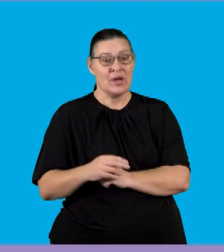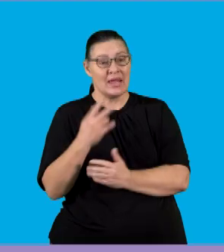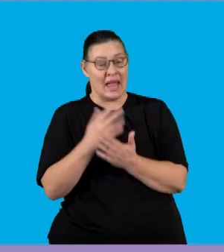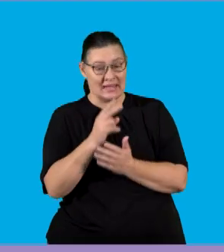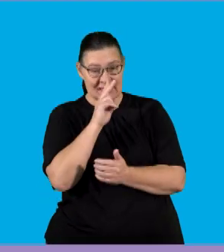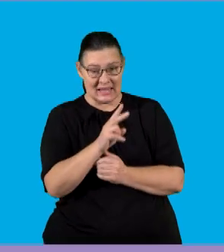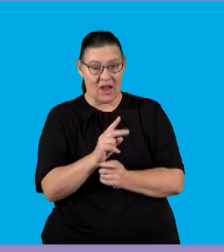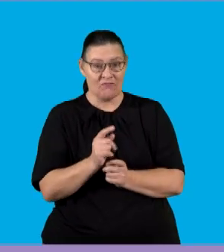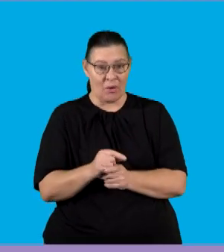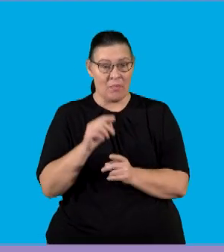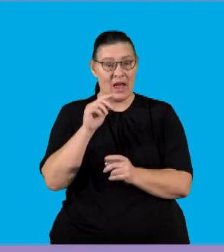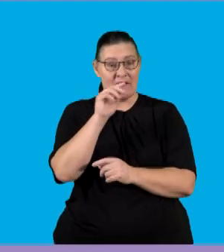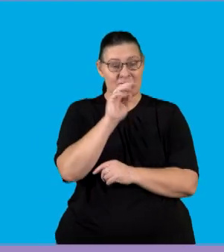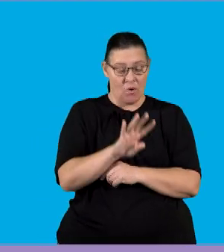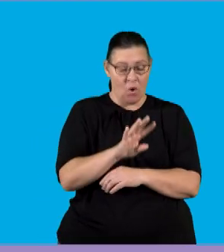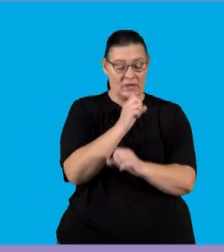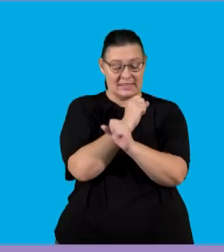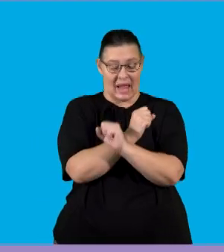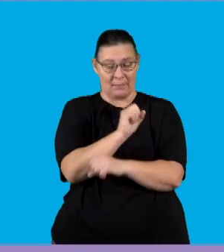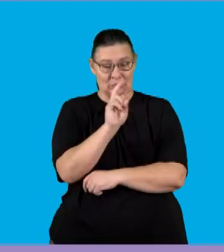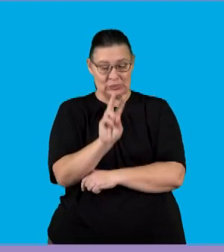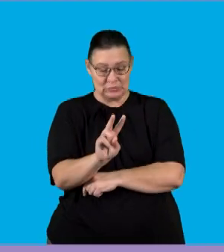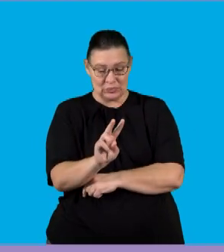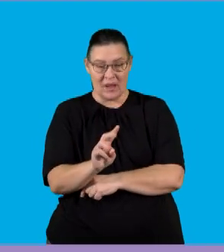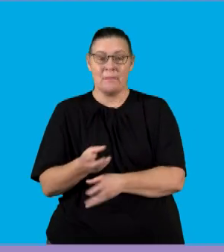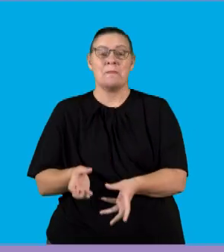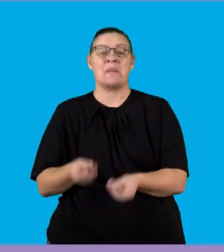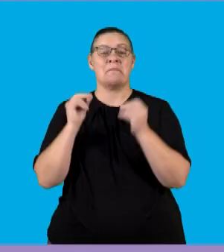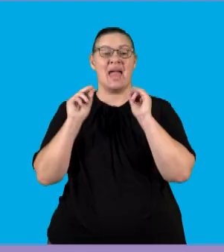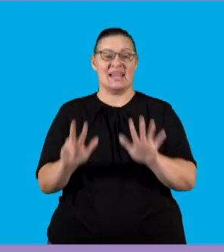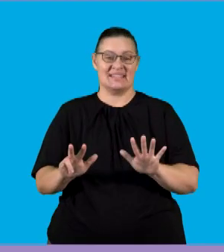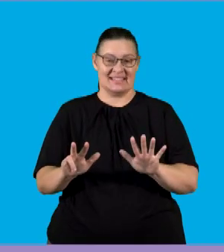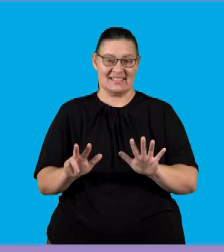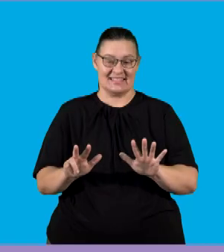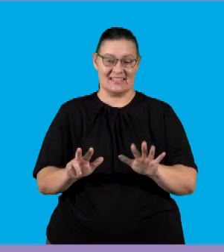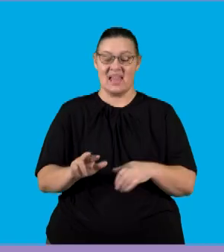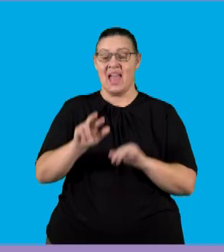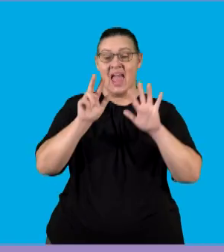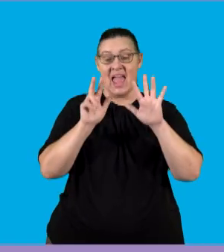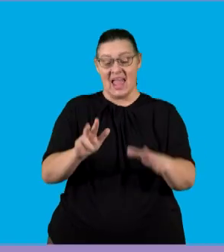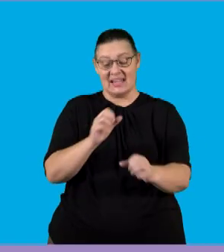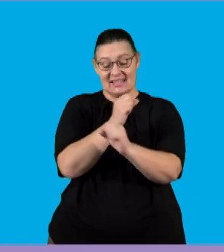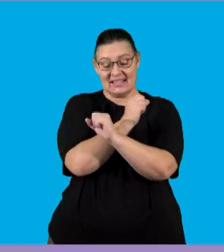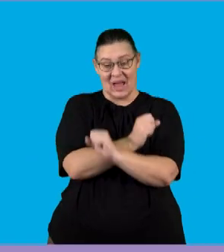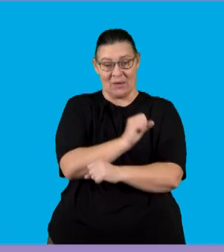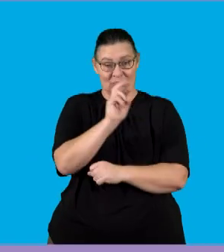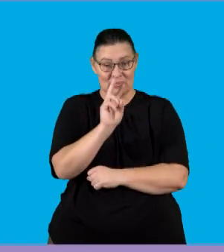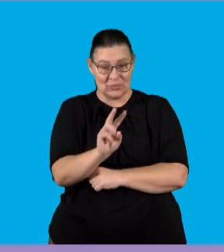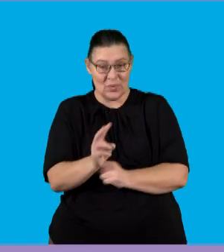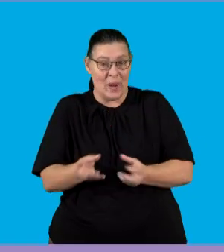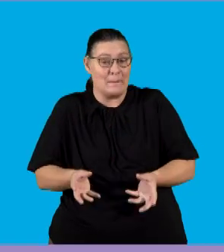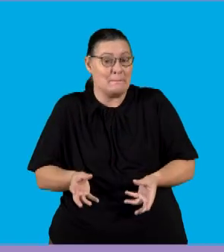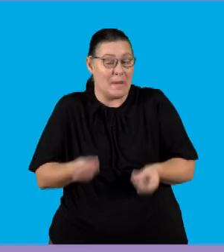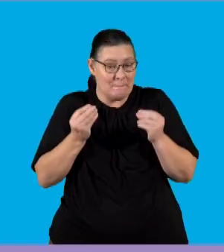can see, moving from the second number to the third number, again, we are multiplying by 2. And again, from